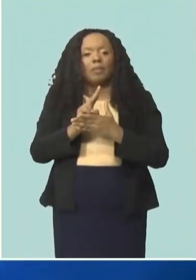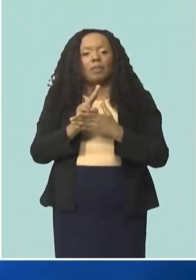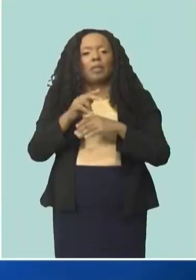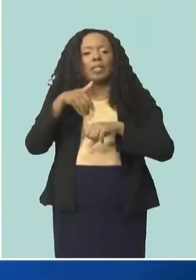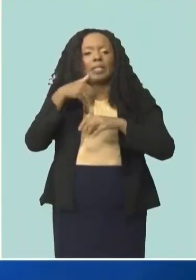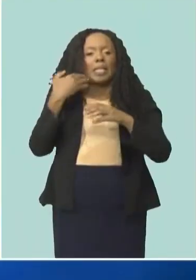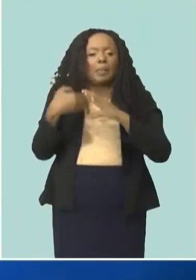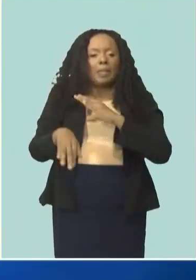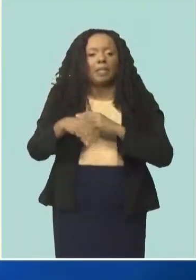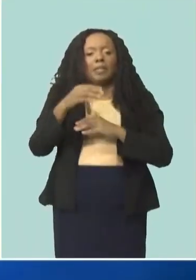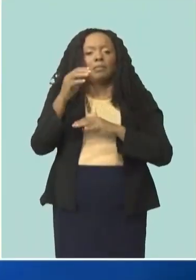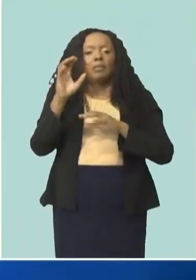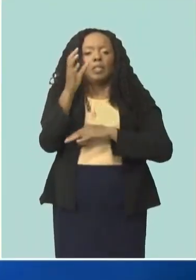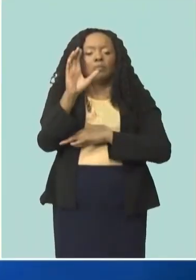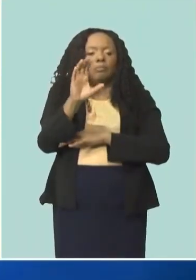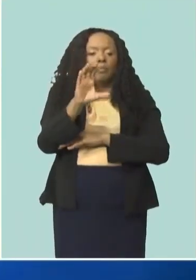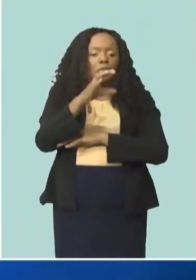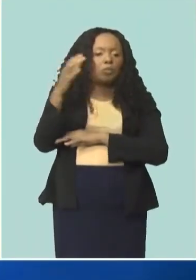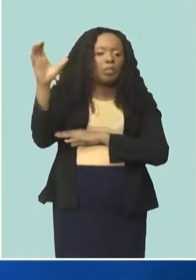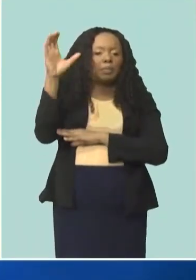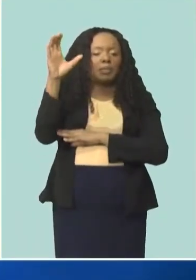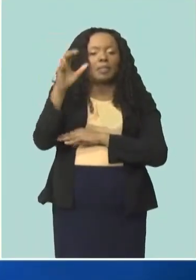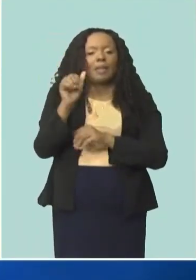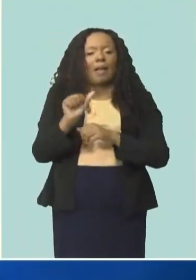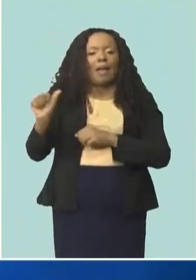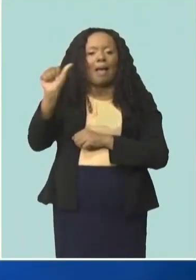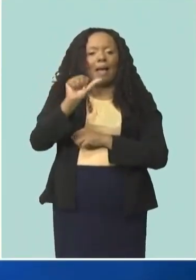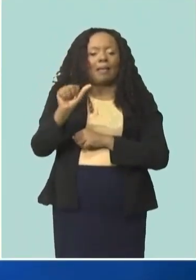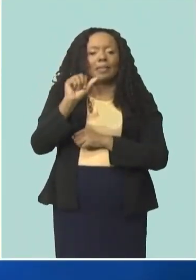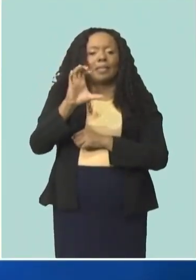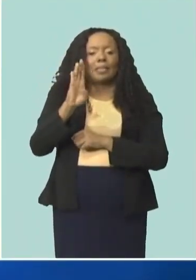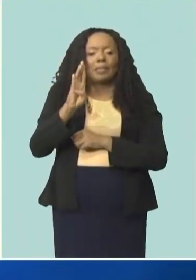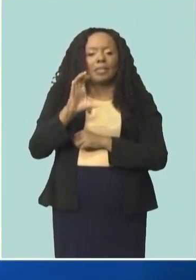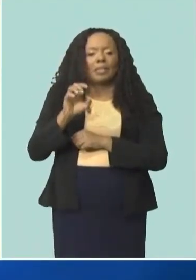christmas@cbc.bb. Your entries will be showcased right here on NewsNight and